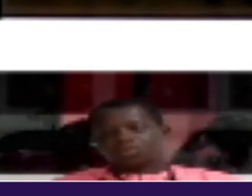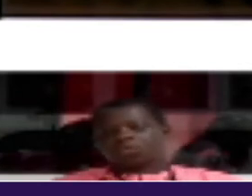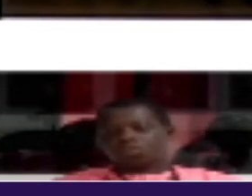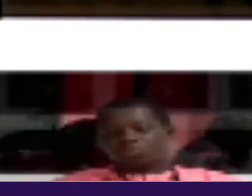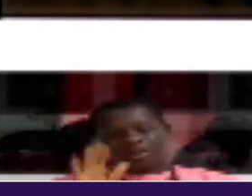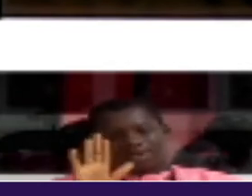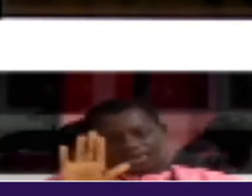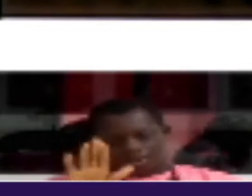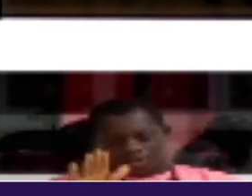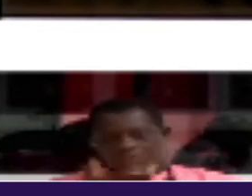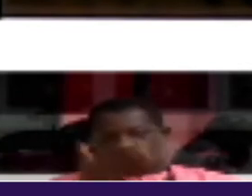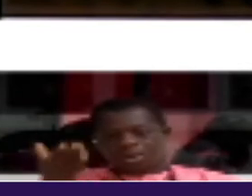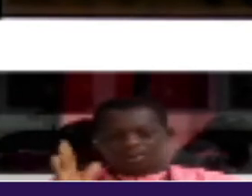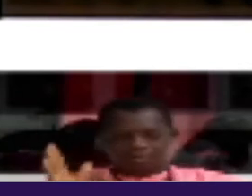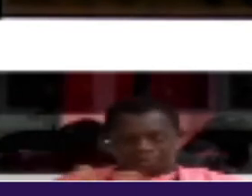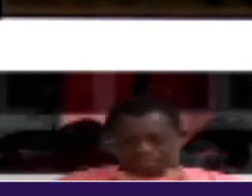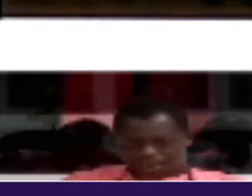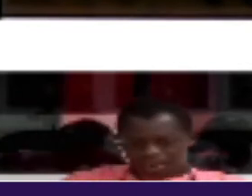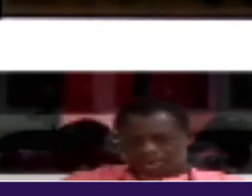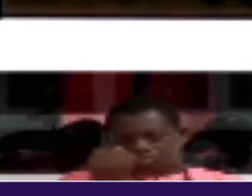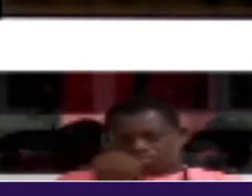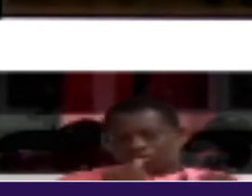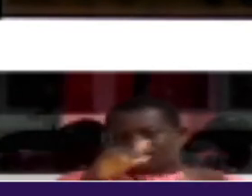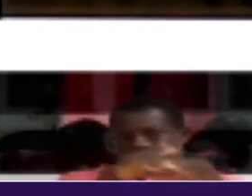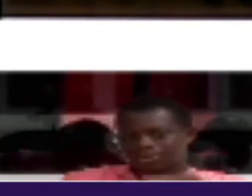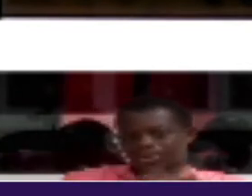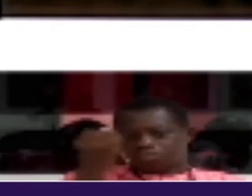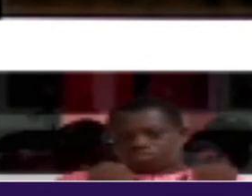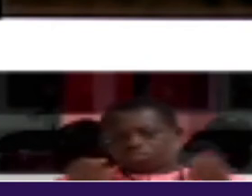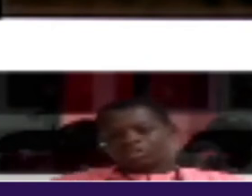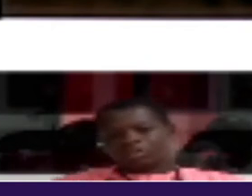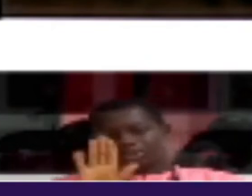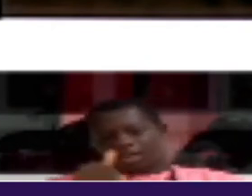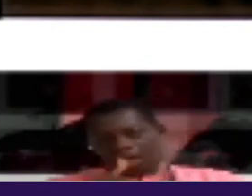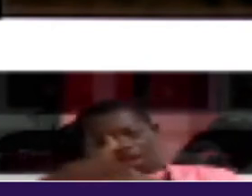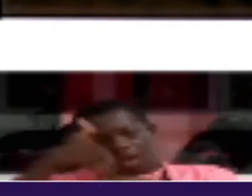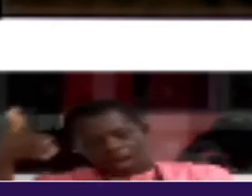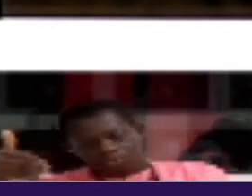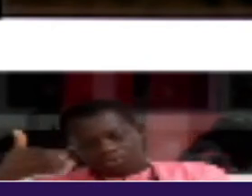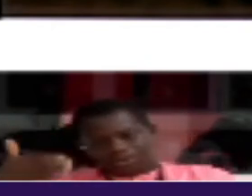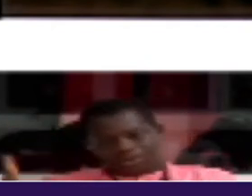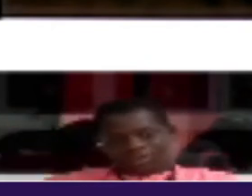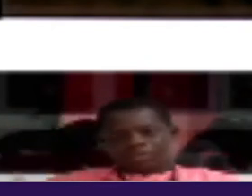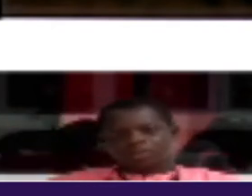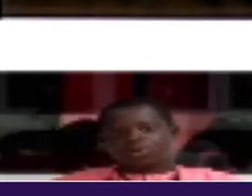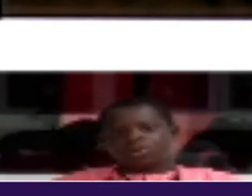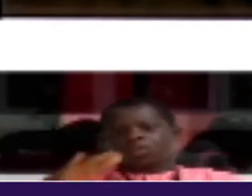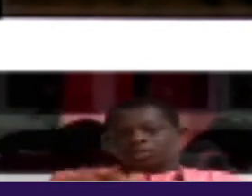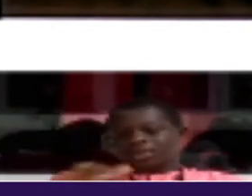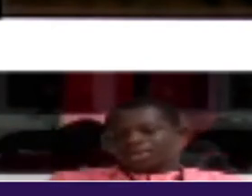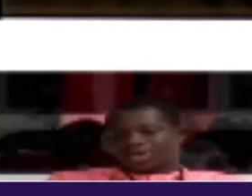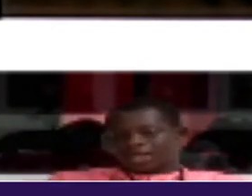vehicle, I was inside the car. Later he get down, he stand aside, on the side of the